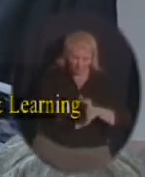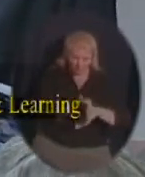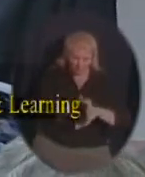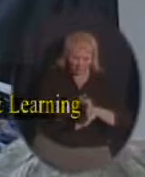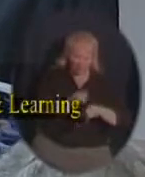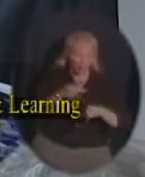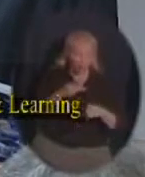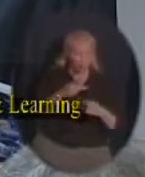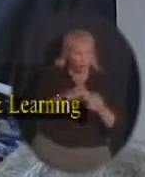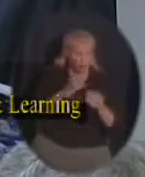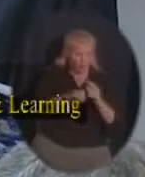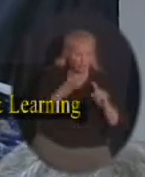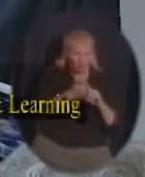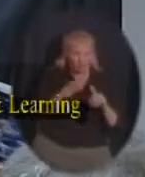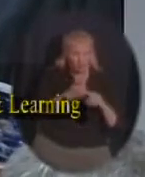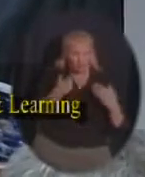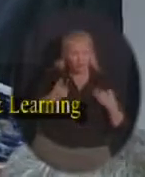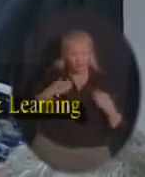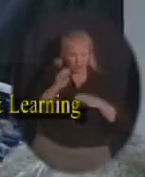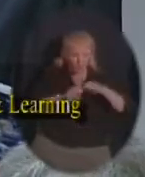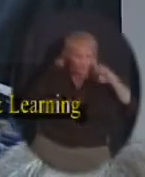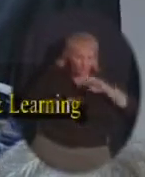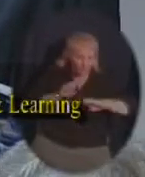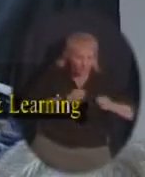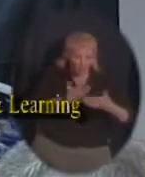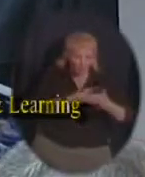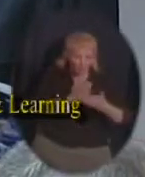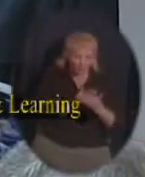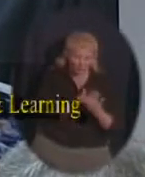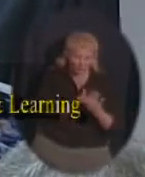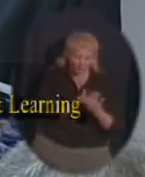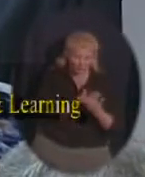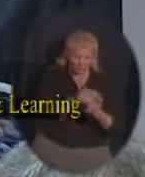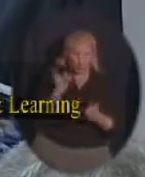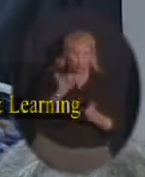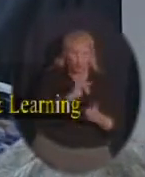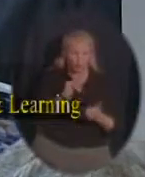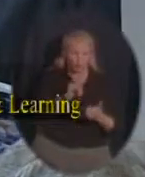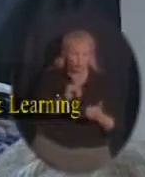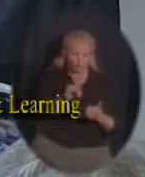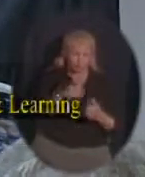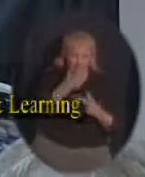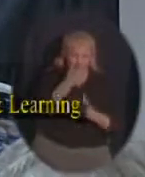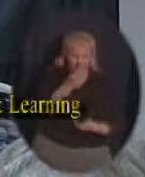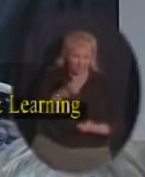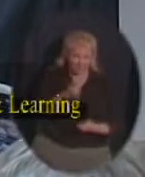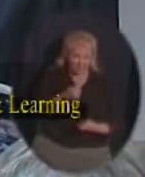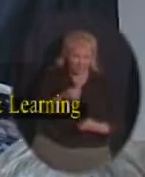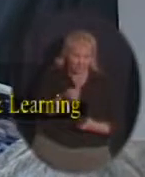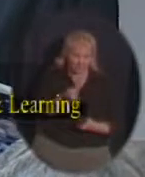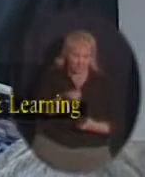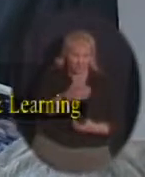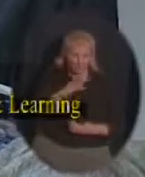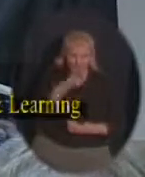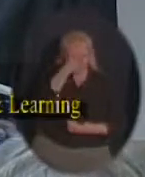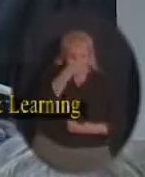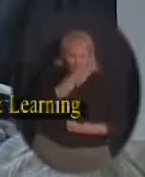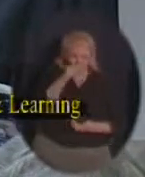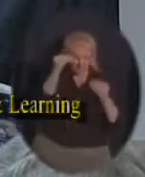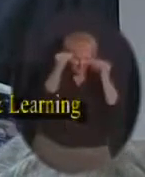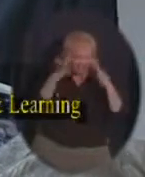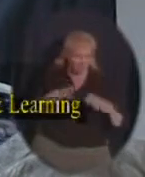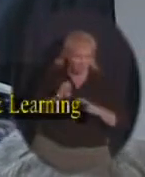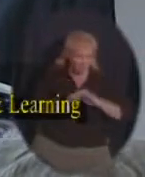for assessing skills. We're certainly also, in addition, looking at parent and teacher. But Dr. All is correct. These schools that applied,